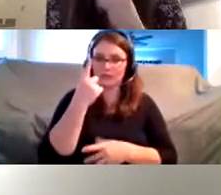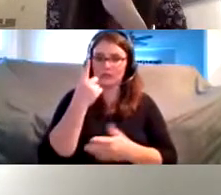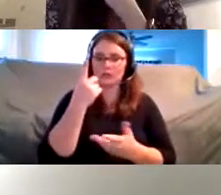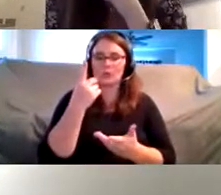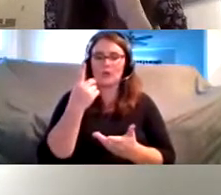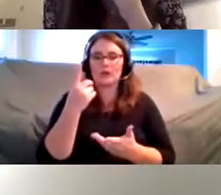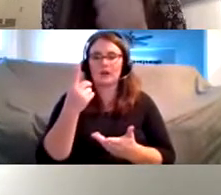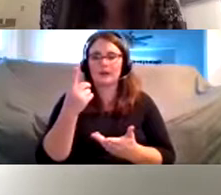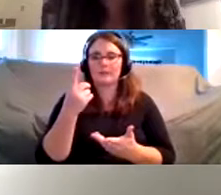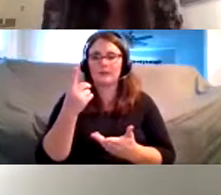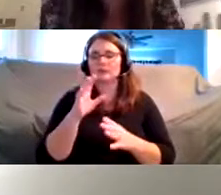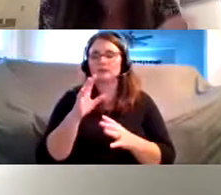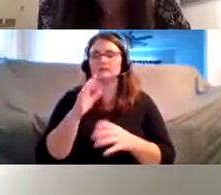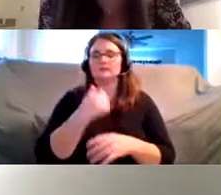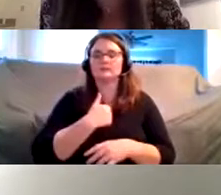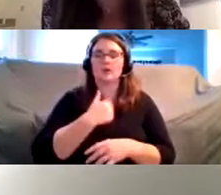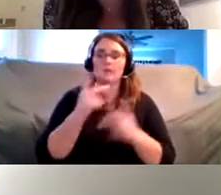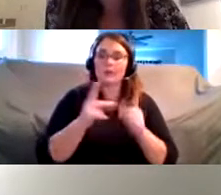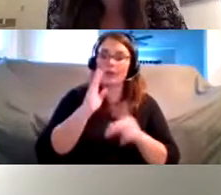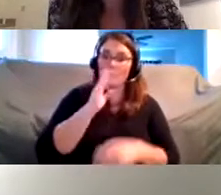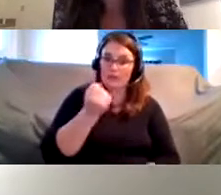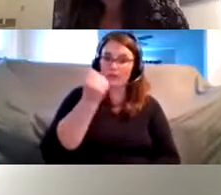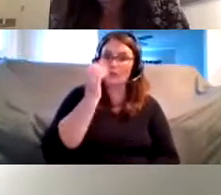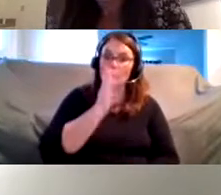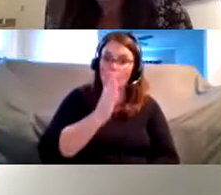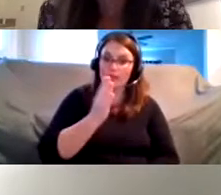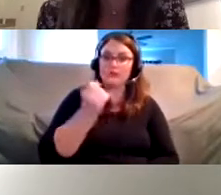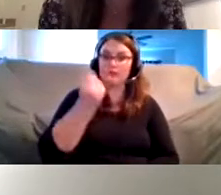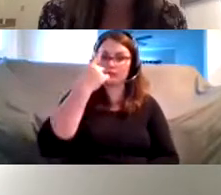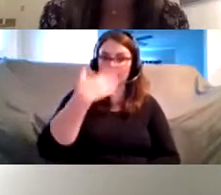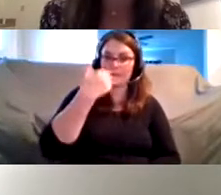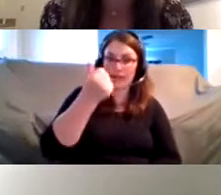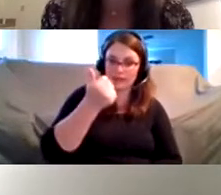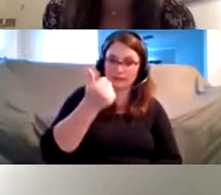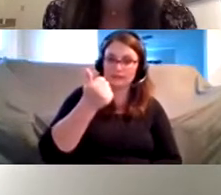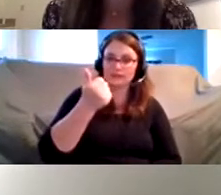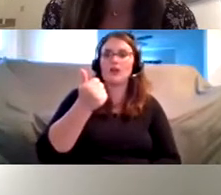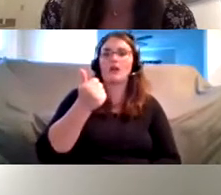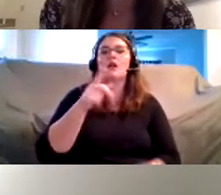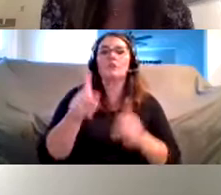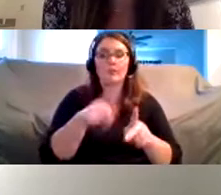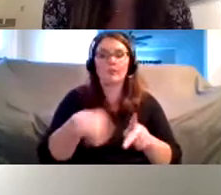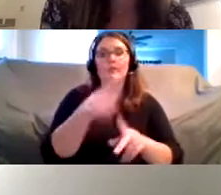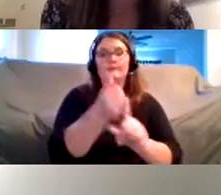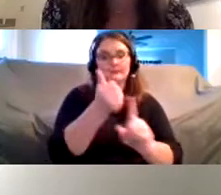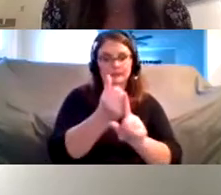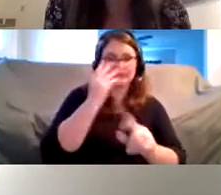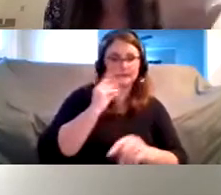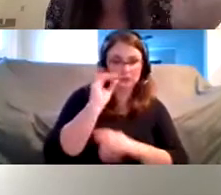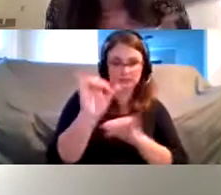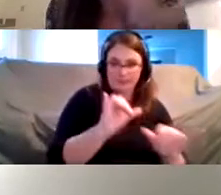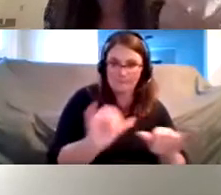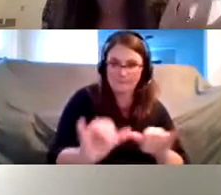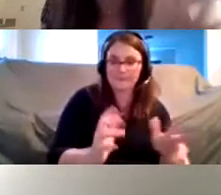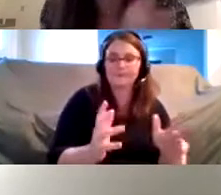similar, but not necessarily, right? I have shared with other people that that not necessarily understood, like